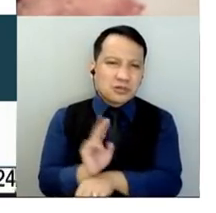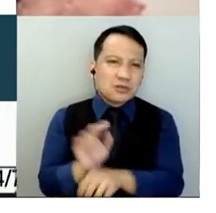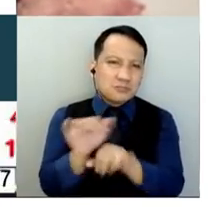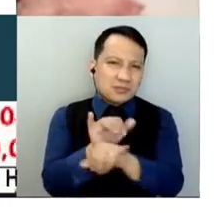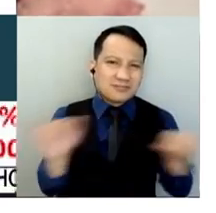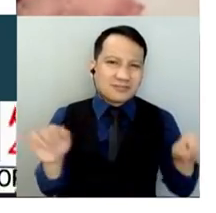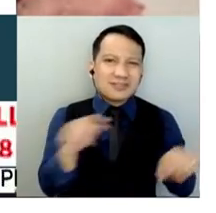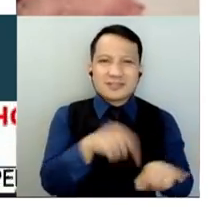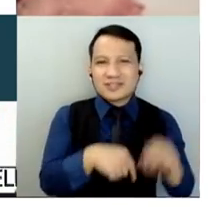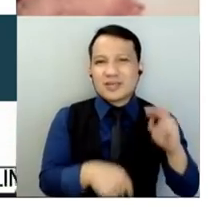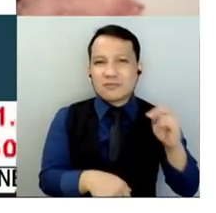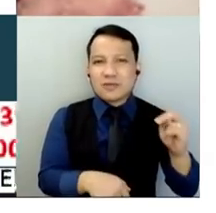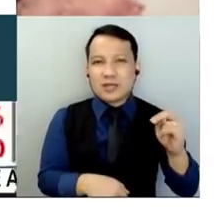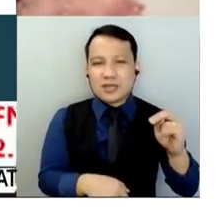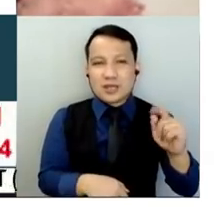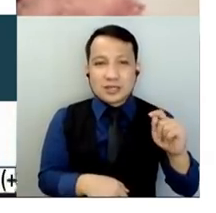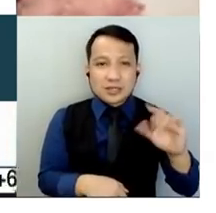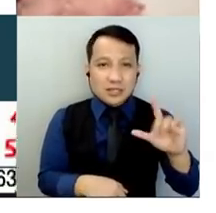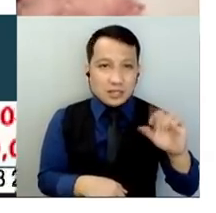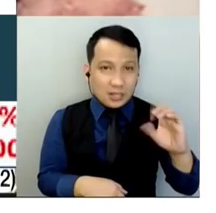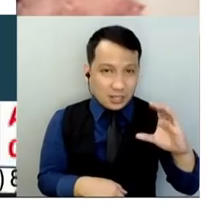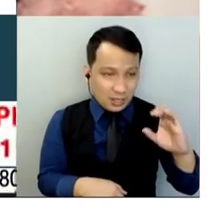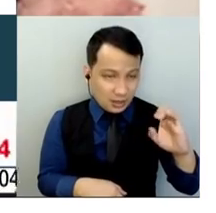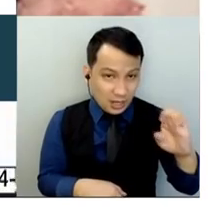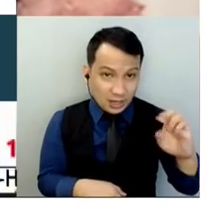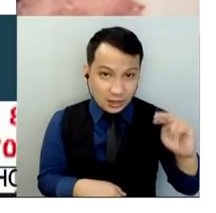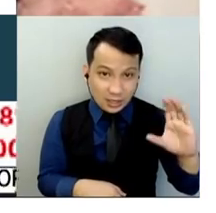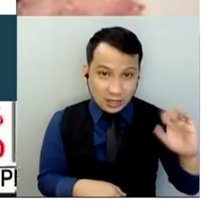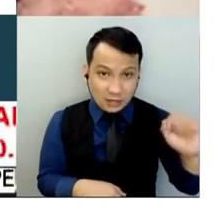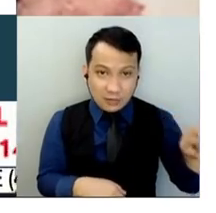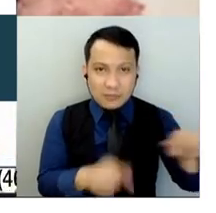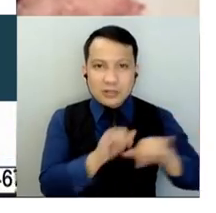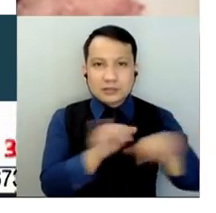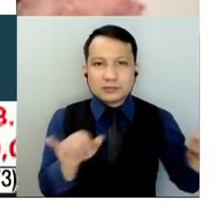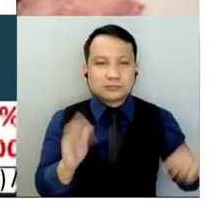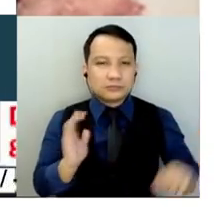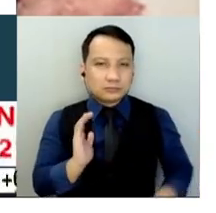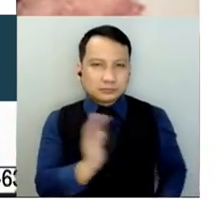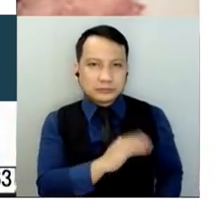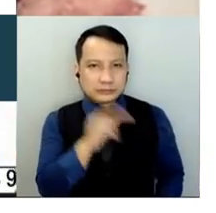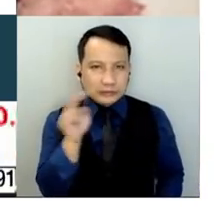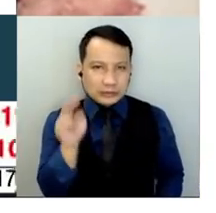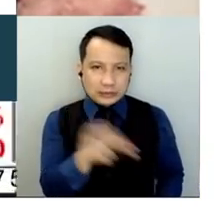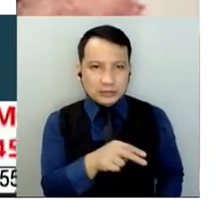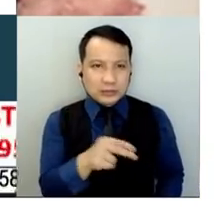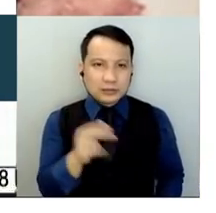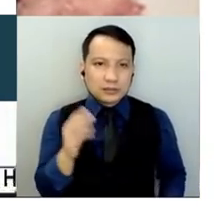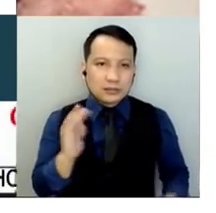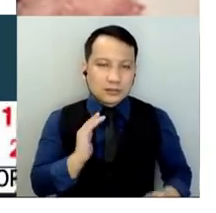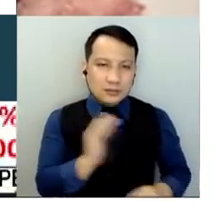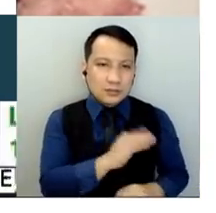other programs, that's essentially how congressmen and congresswomen,